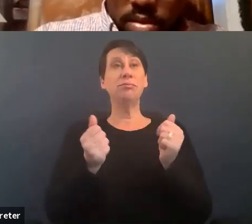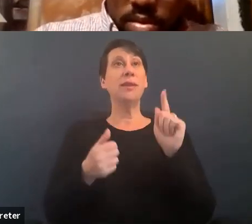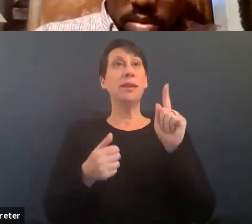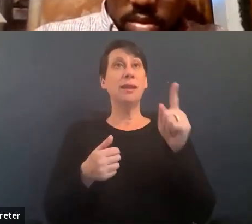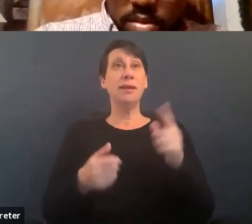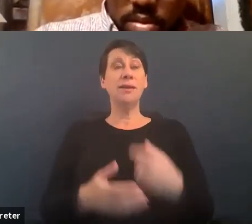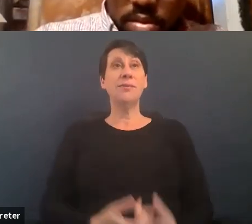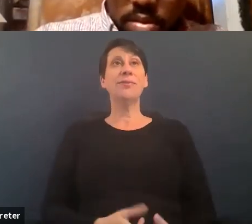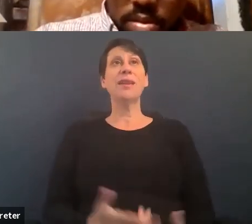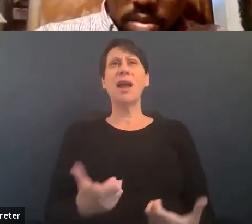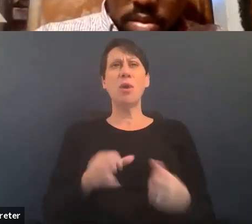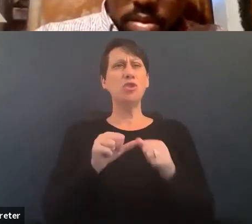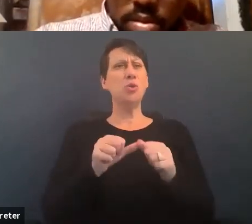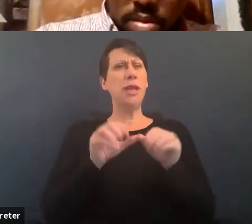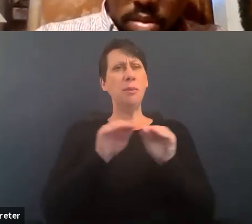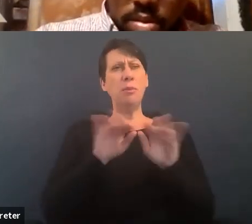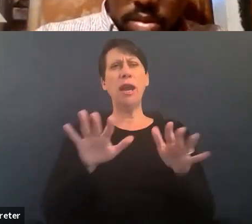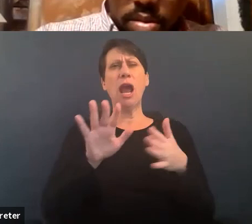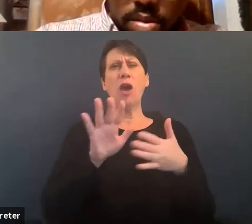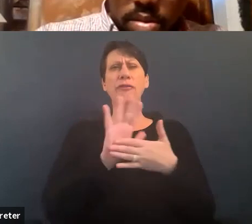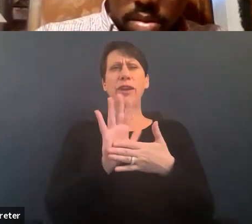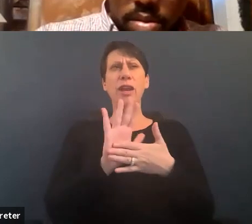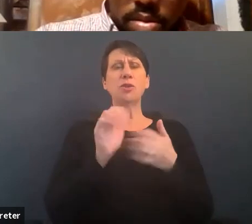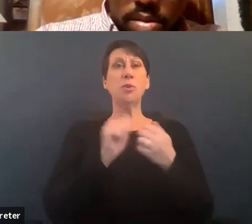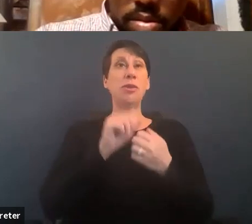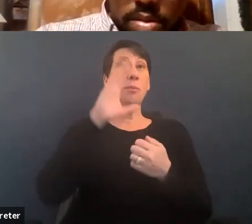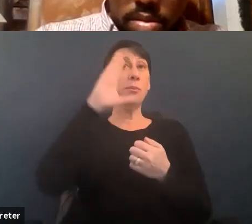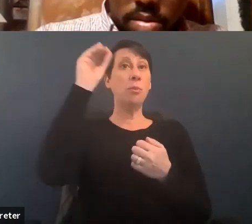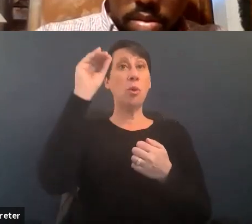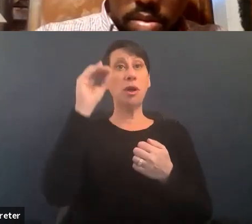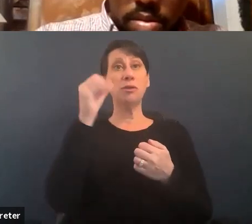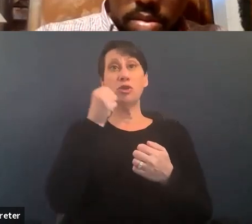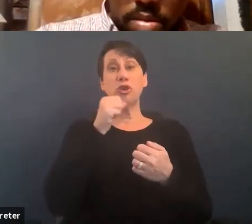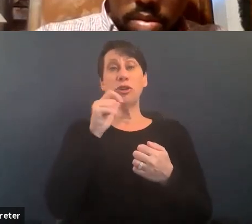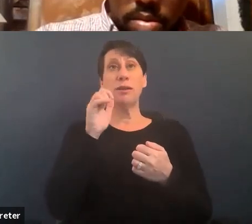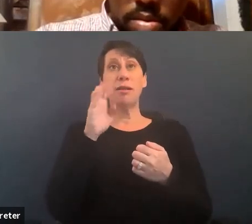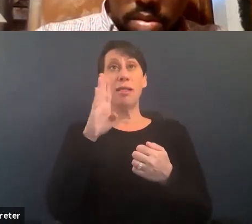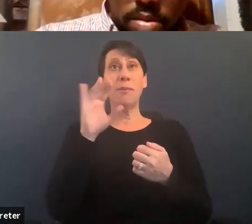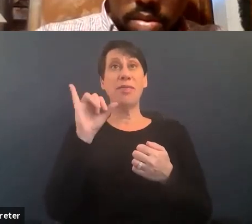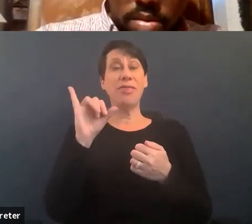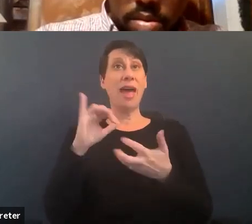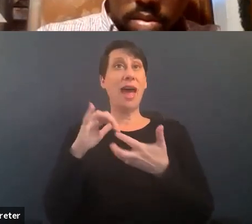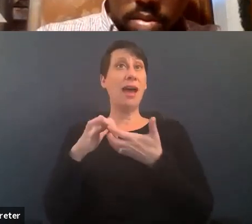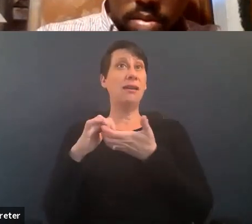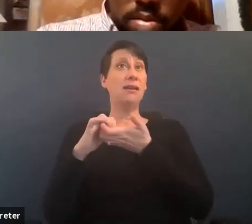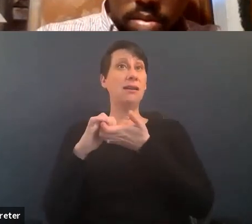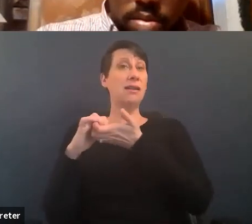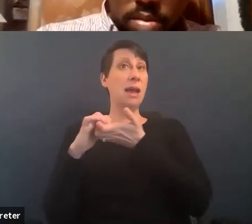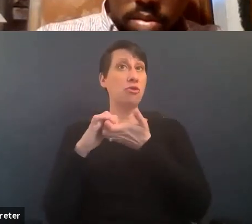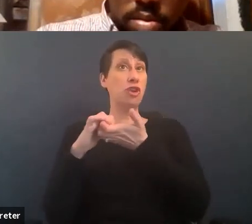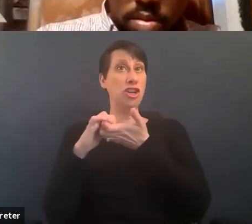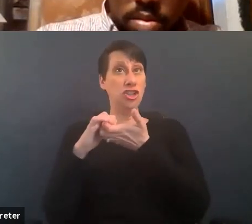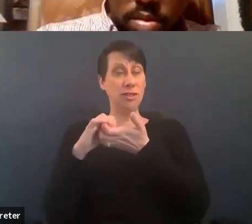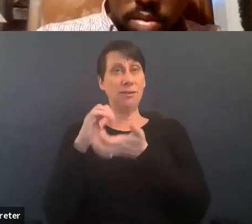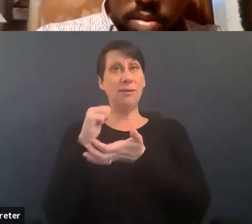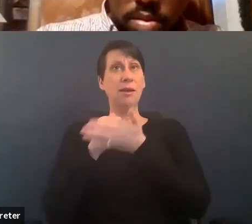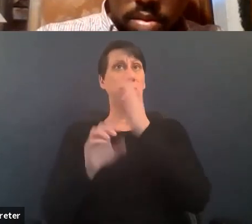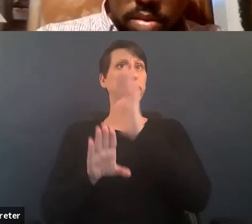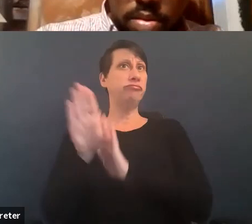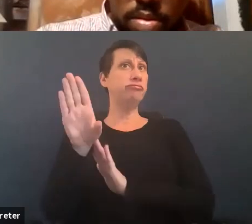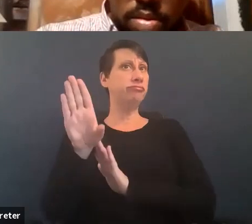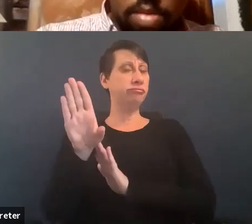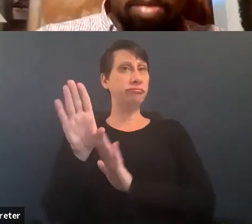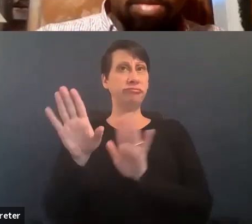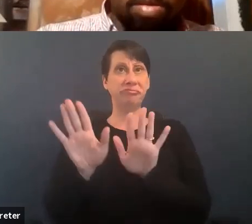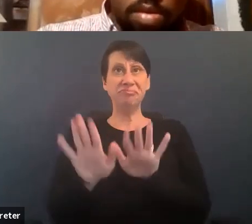out videos with the Boys and Girls Club. I feel like that collaboration really gains a lot of traction. And then also keeping